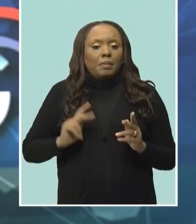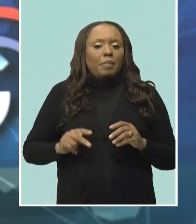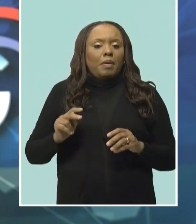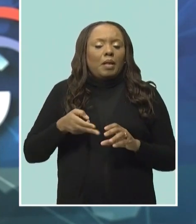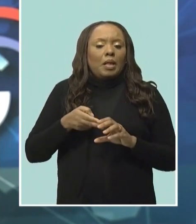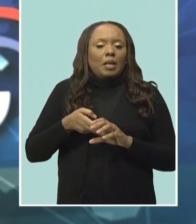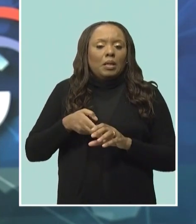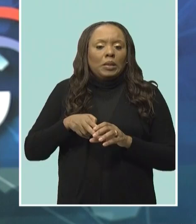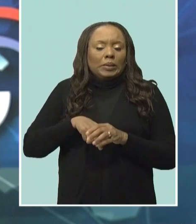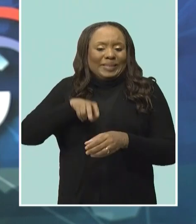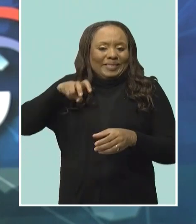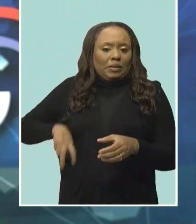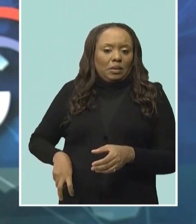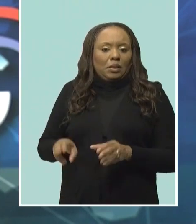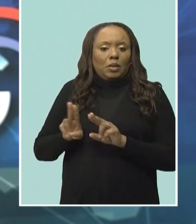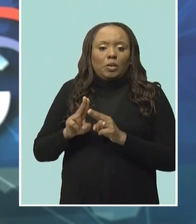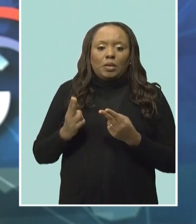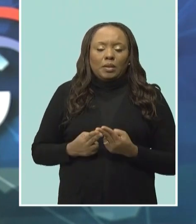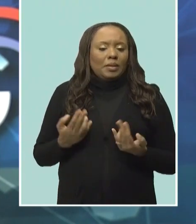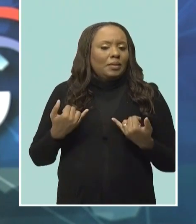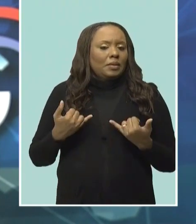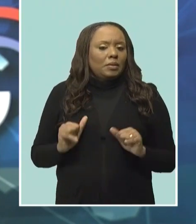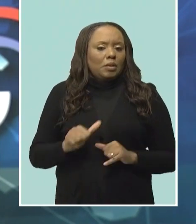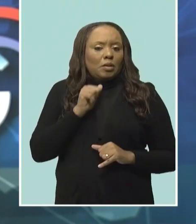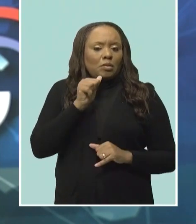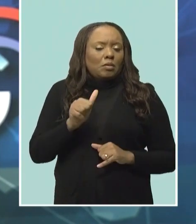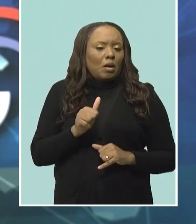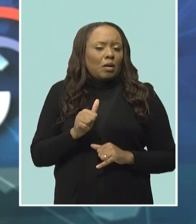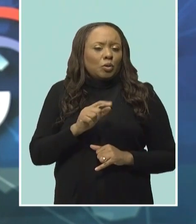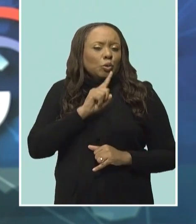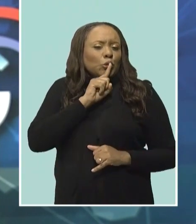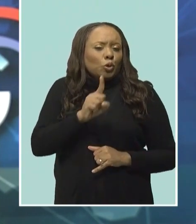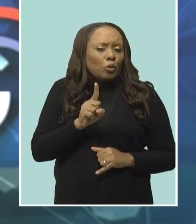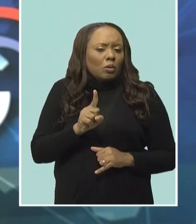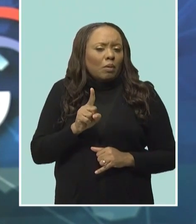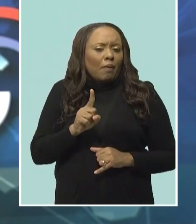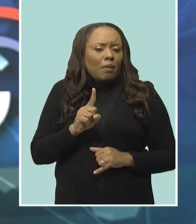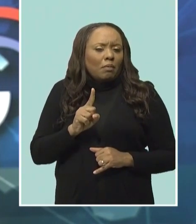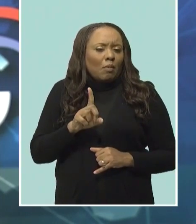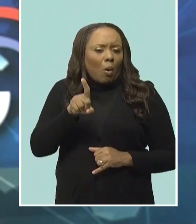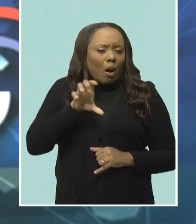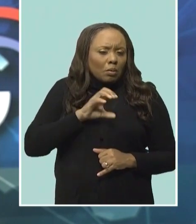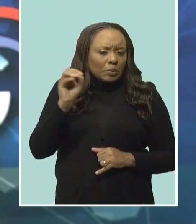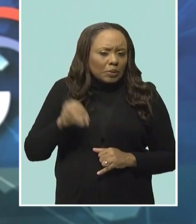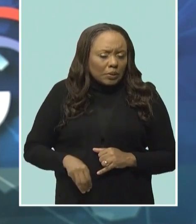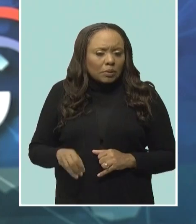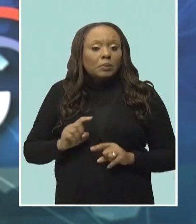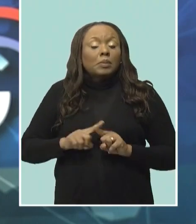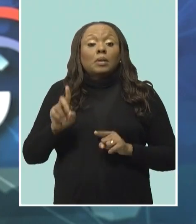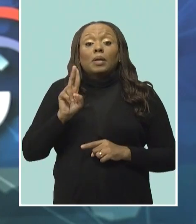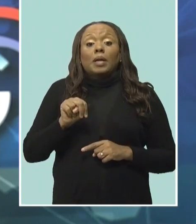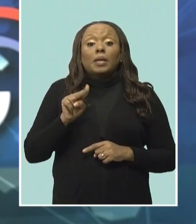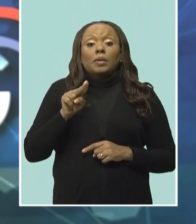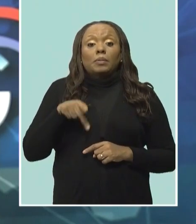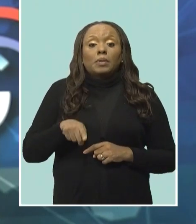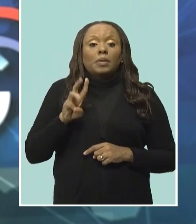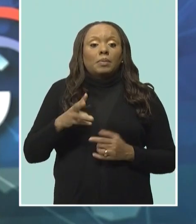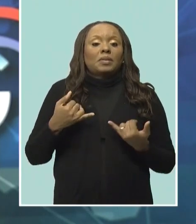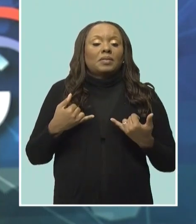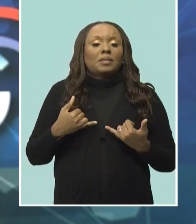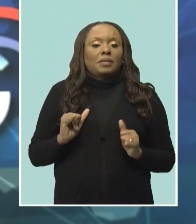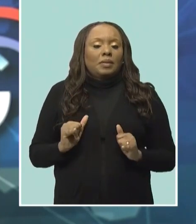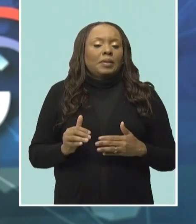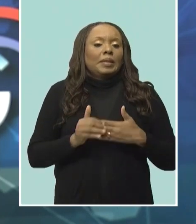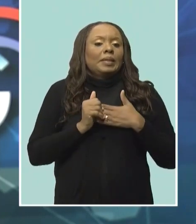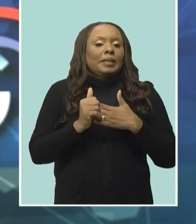still yet to be verified. She says even this is the case, the NUPW still remains the lead representative body for SSA